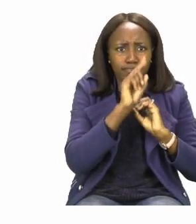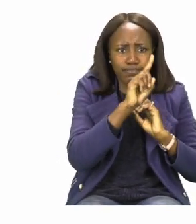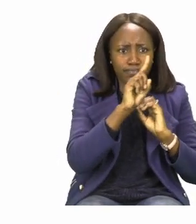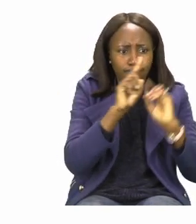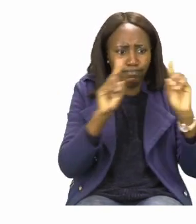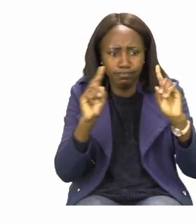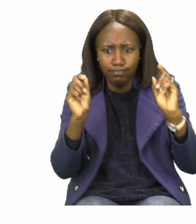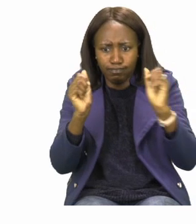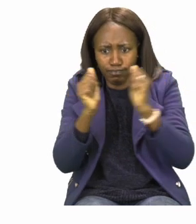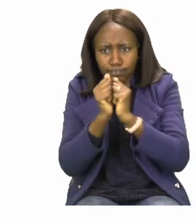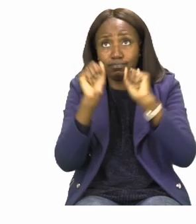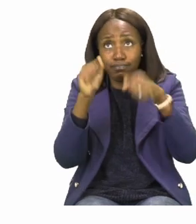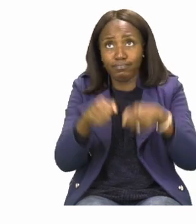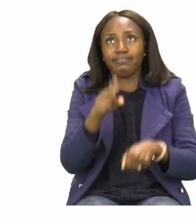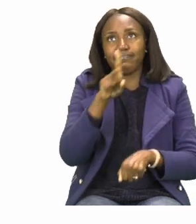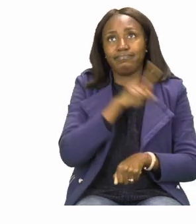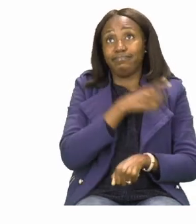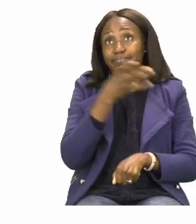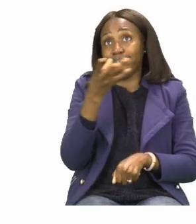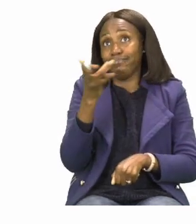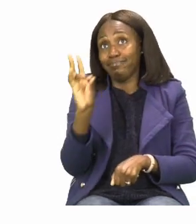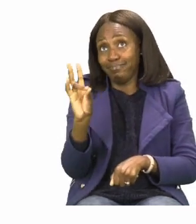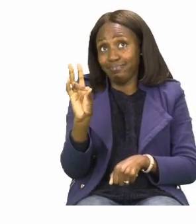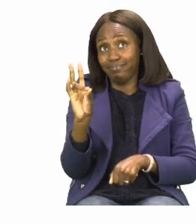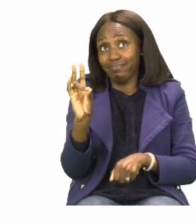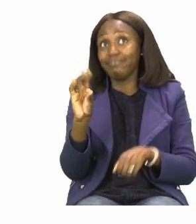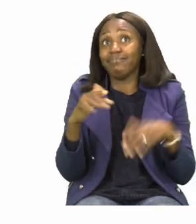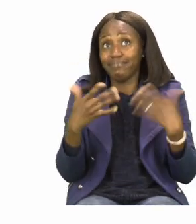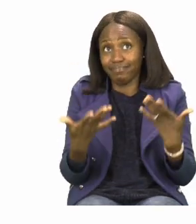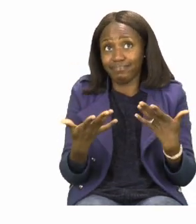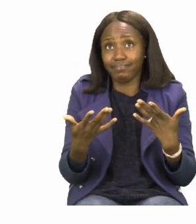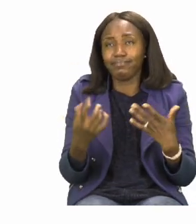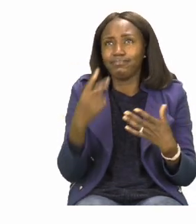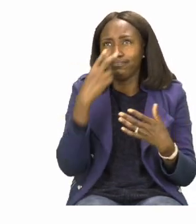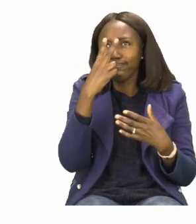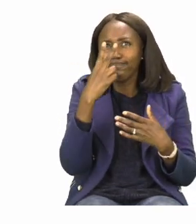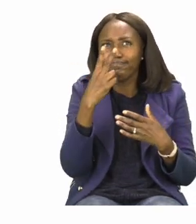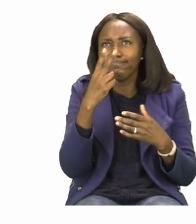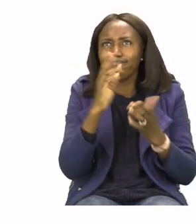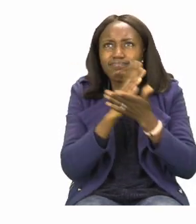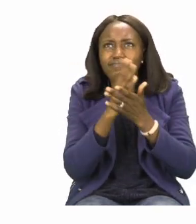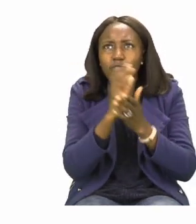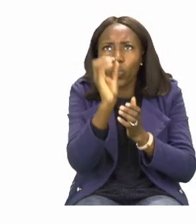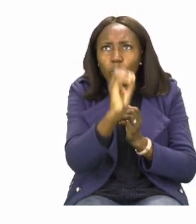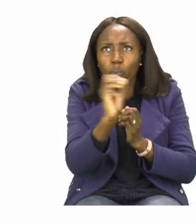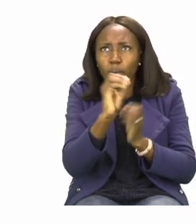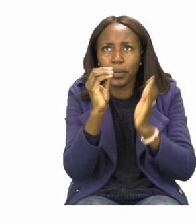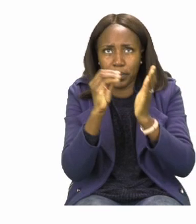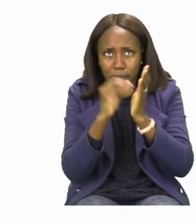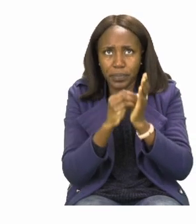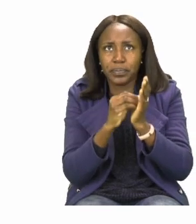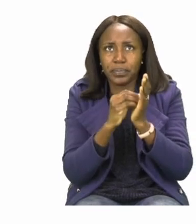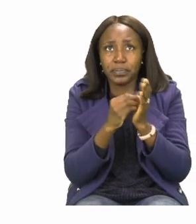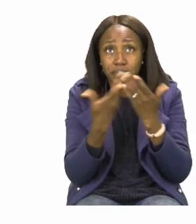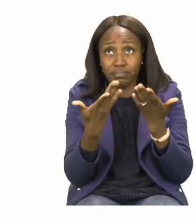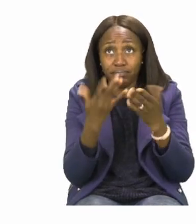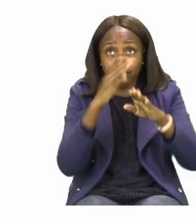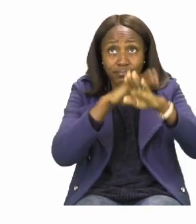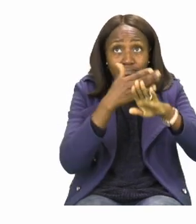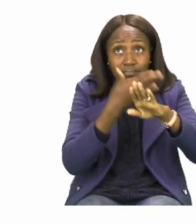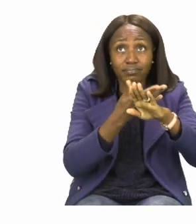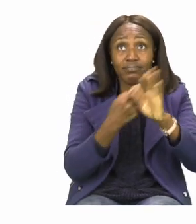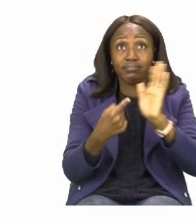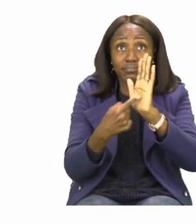write the missing number to make 17. They have given you an example where they have 17 on